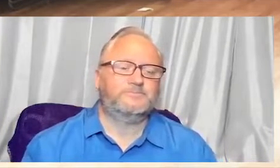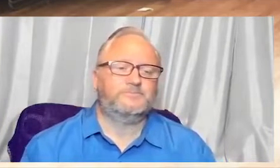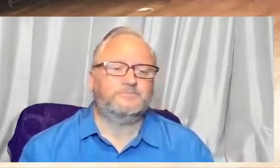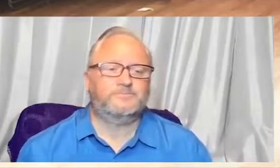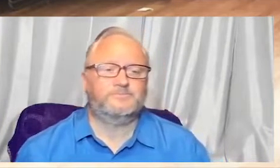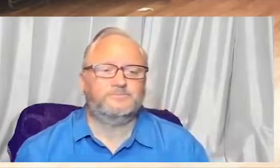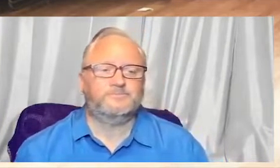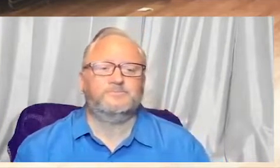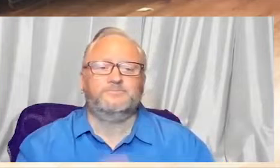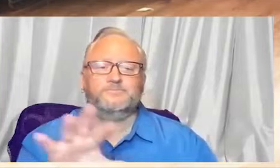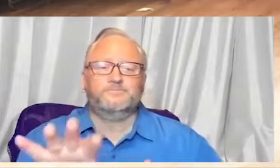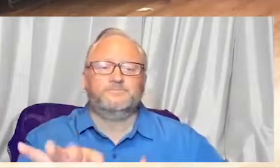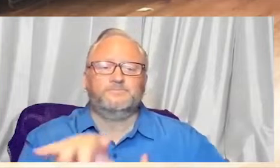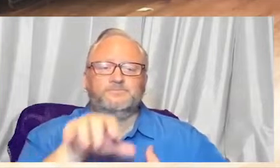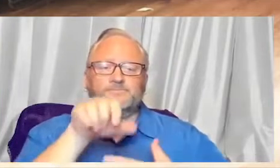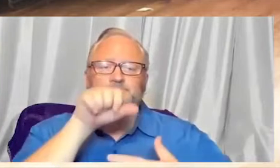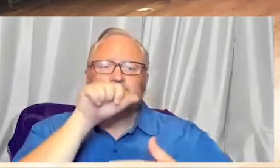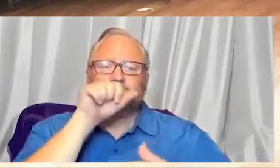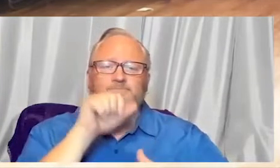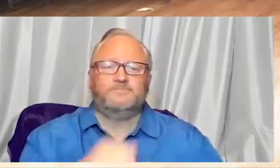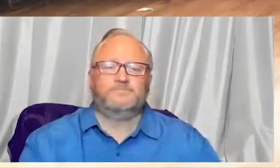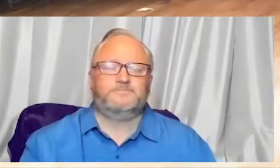One more.